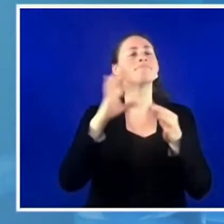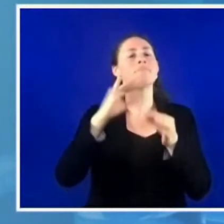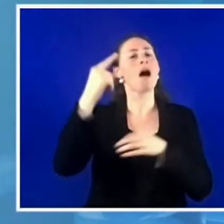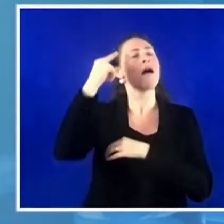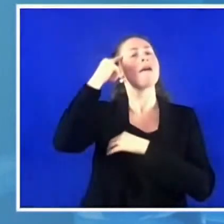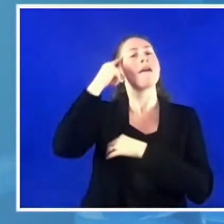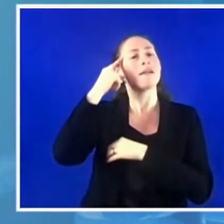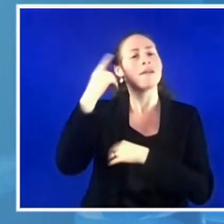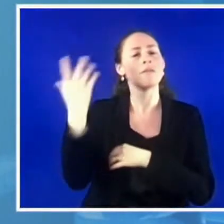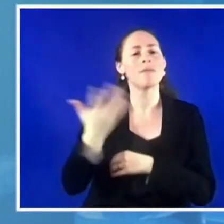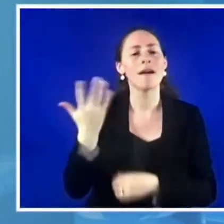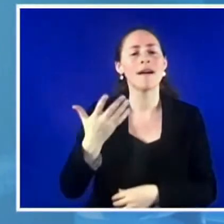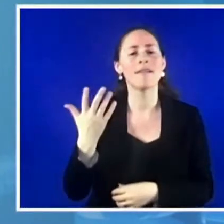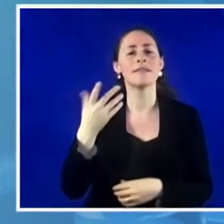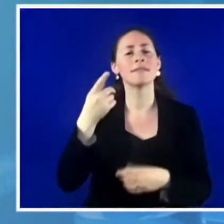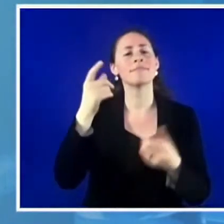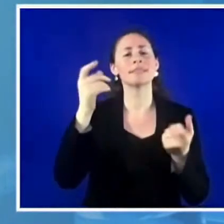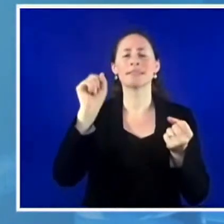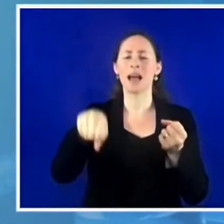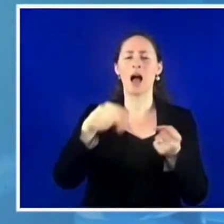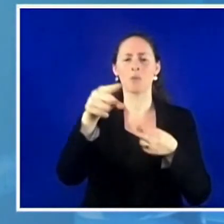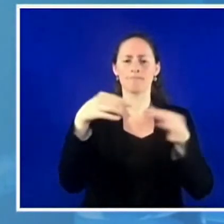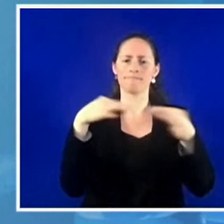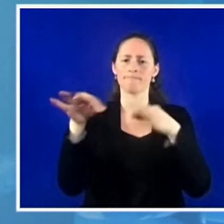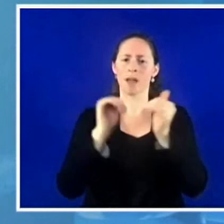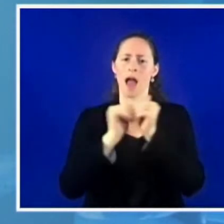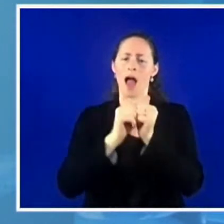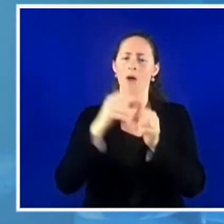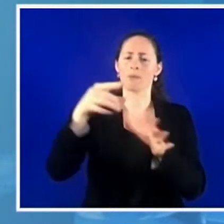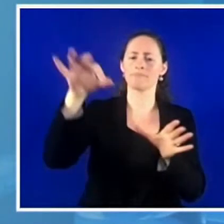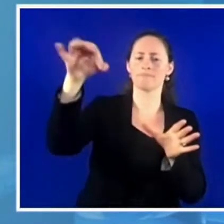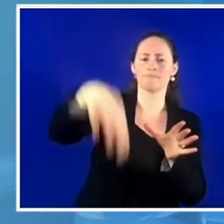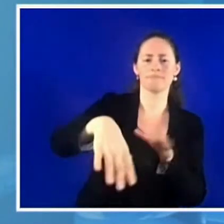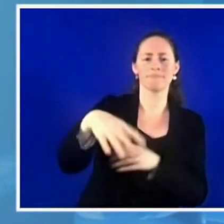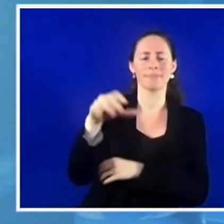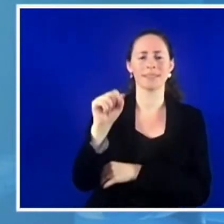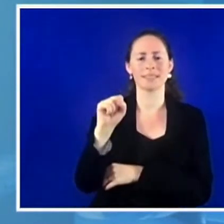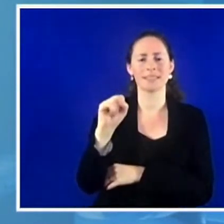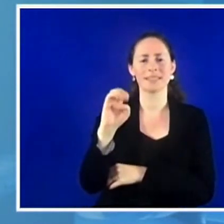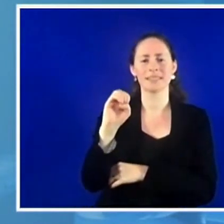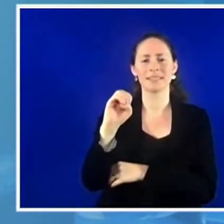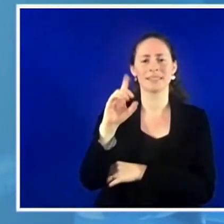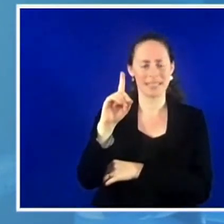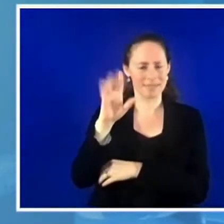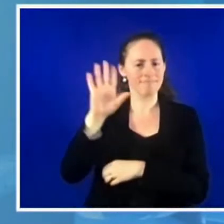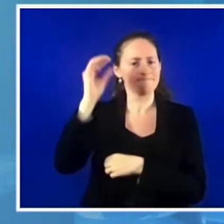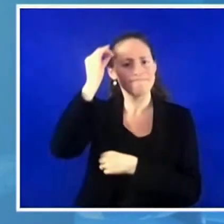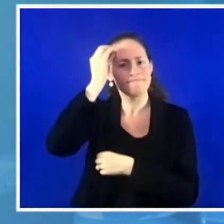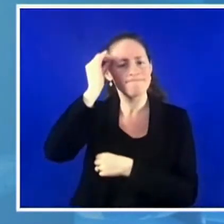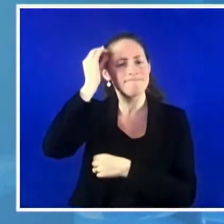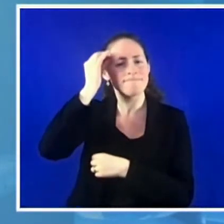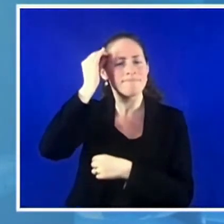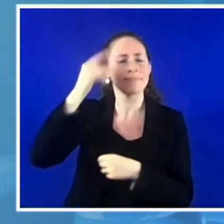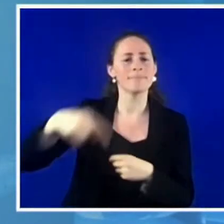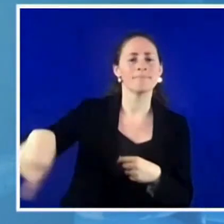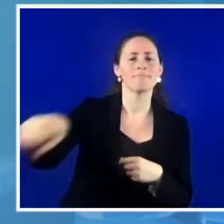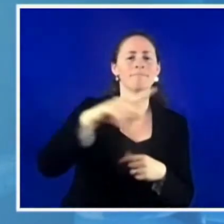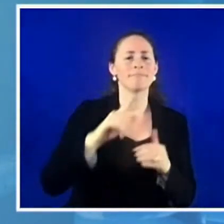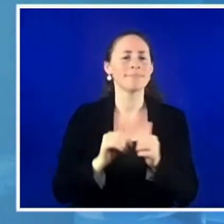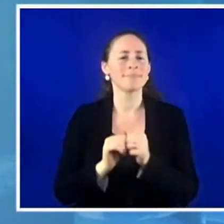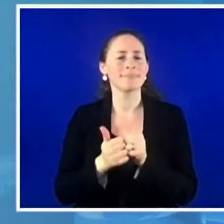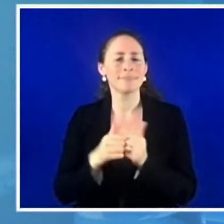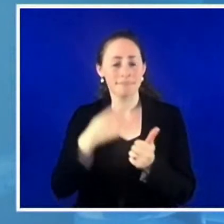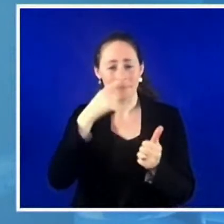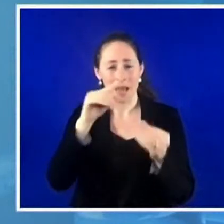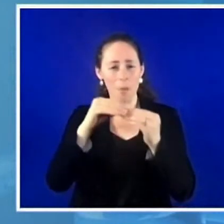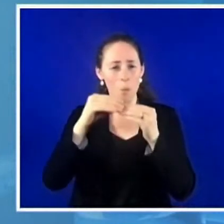with patients, not necessarily knowing when those seeds will come to fruition, if you will. But I would love if you could talk a little bit about your experience